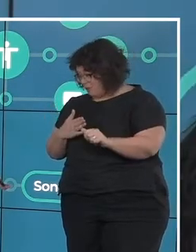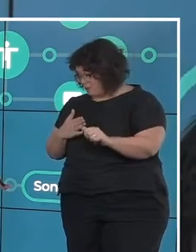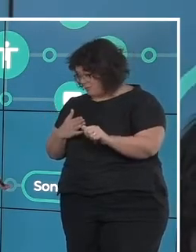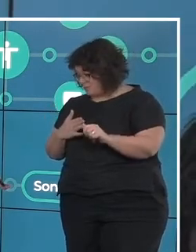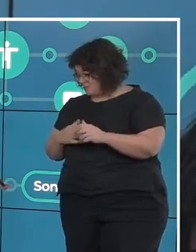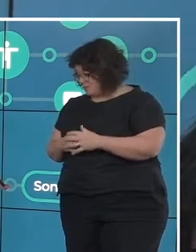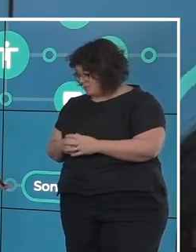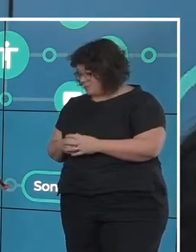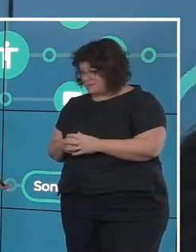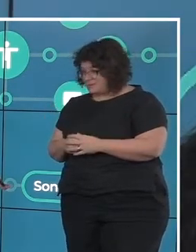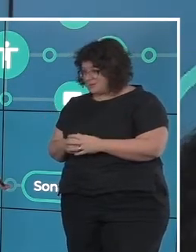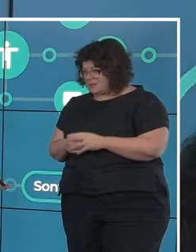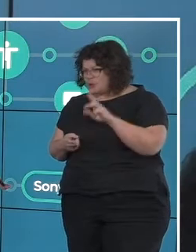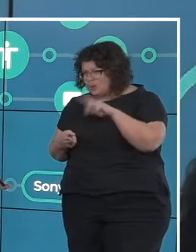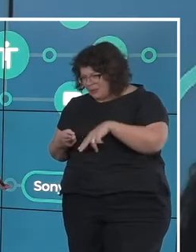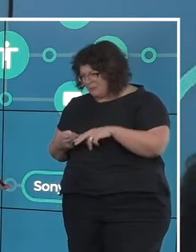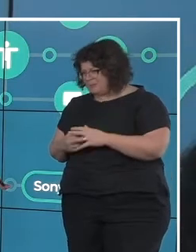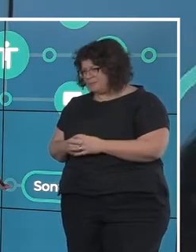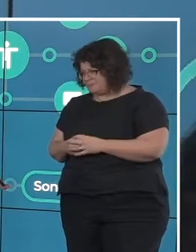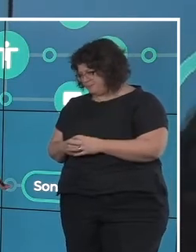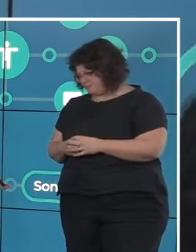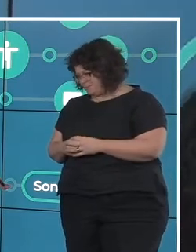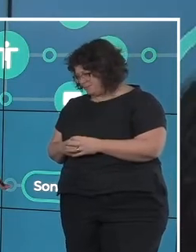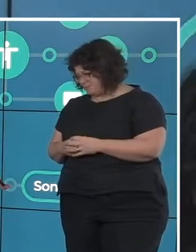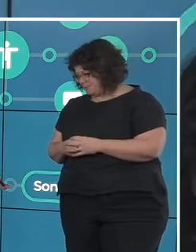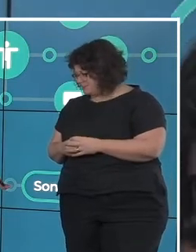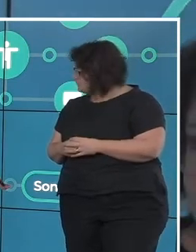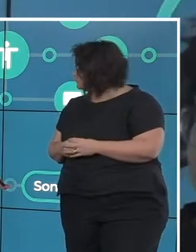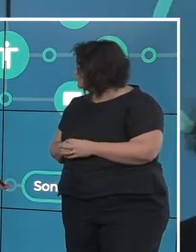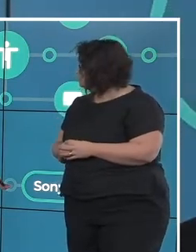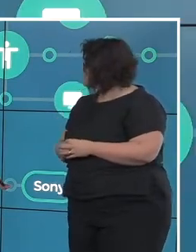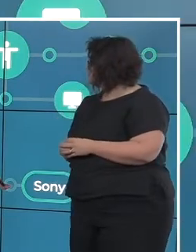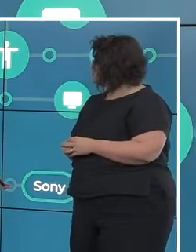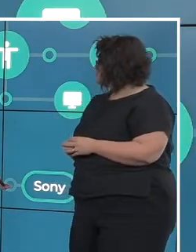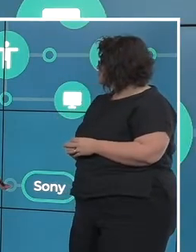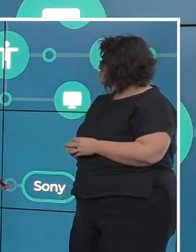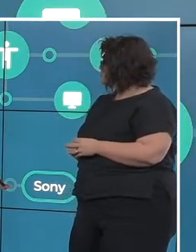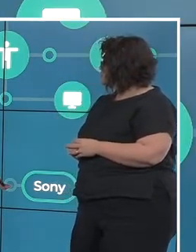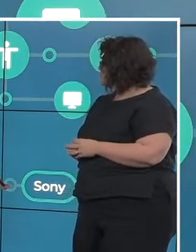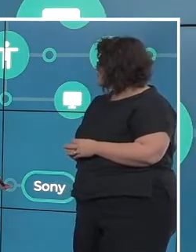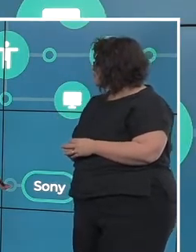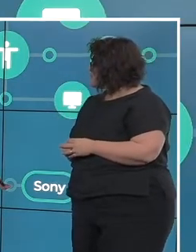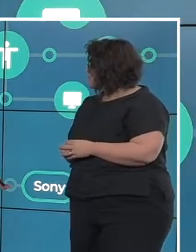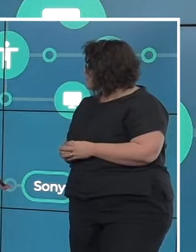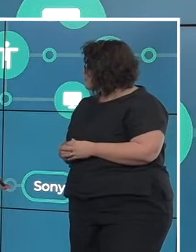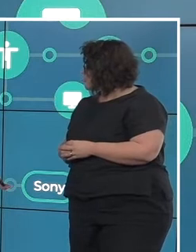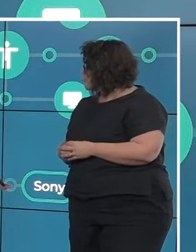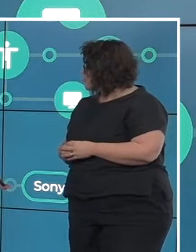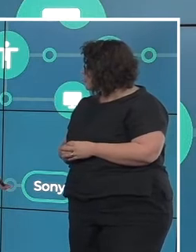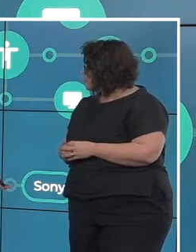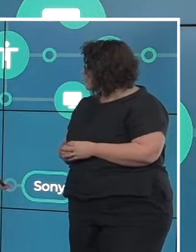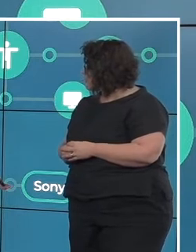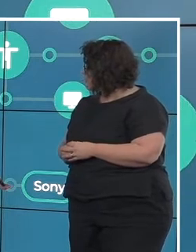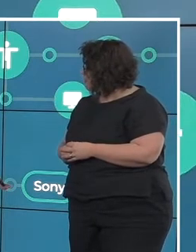very strong. I can wave. It does not fail. So I strongly recommend to use this. Let me